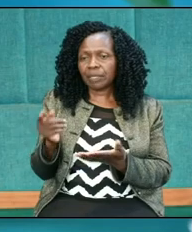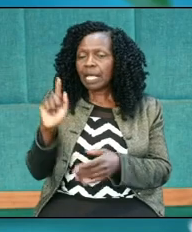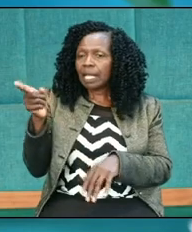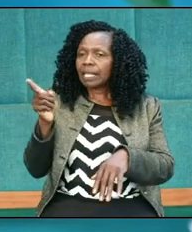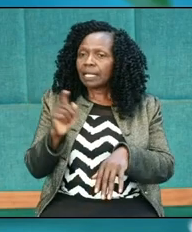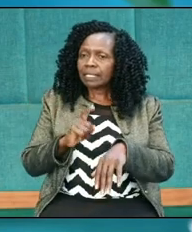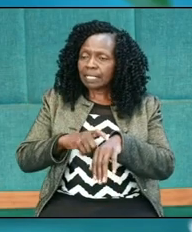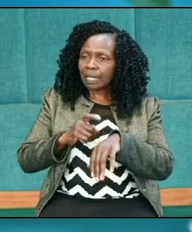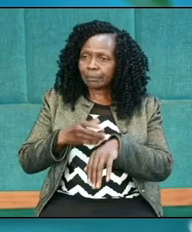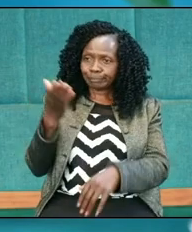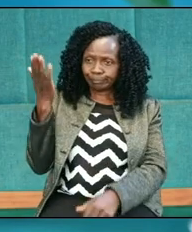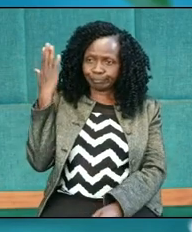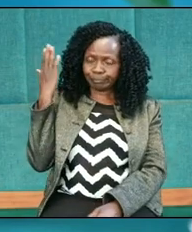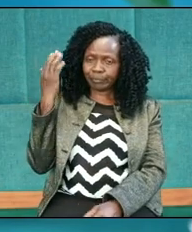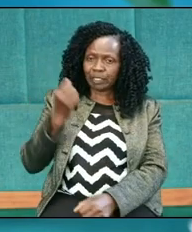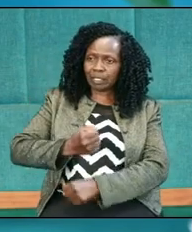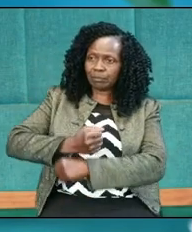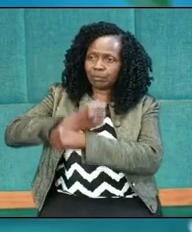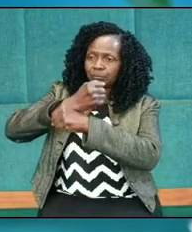time, the support,